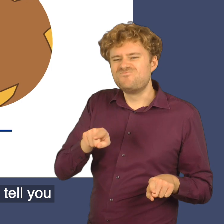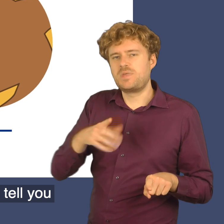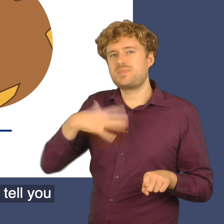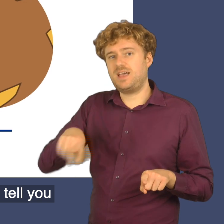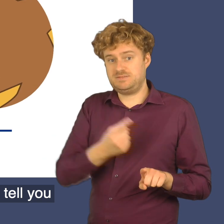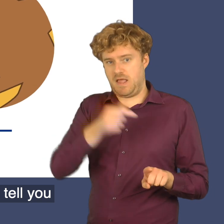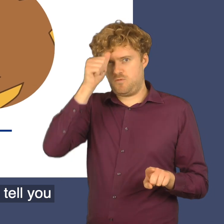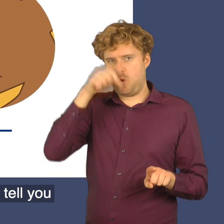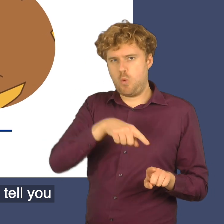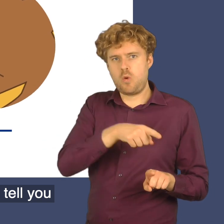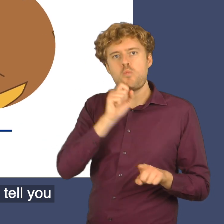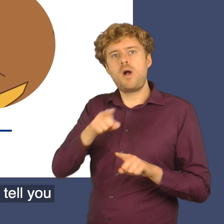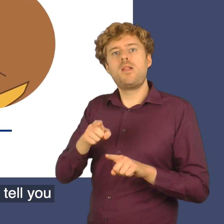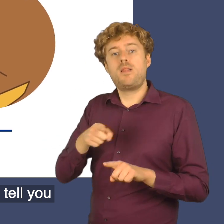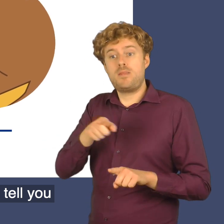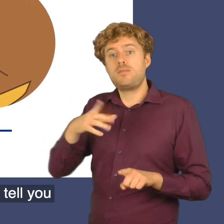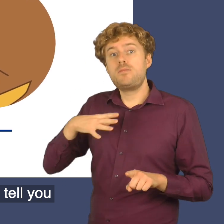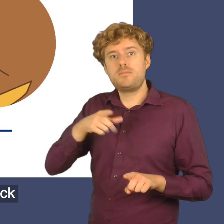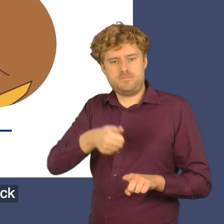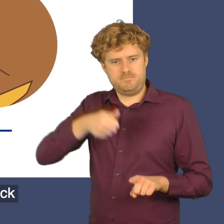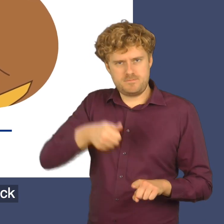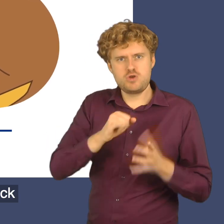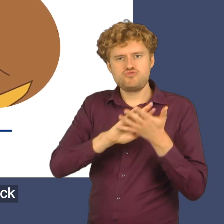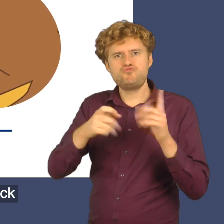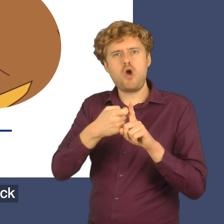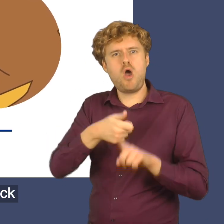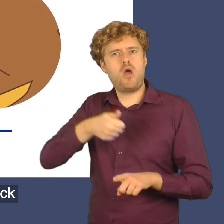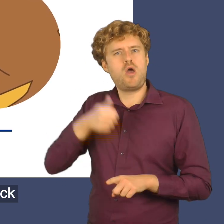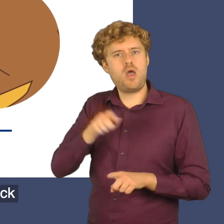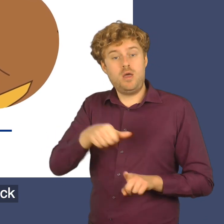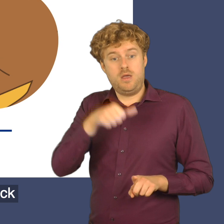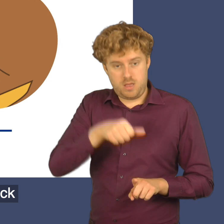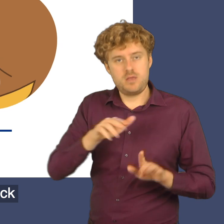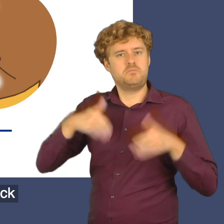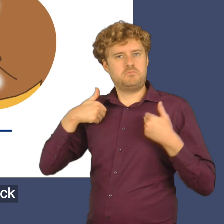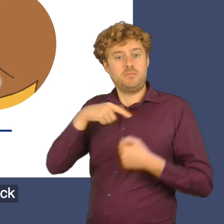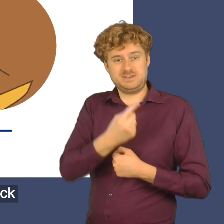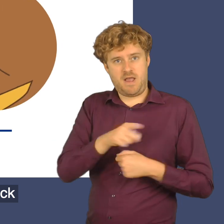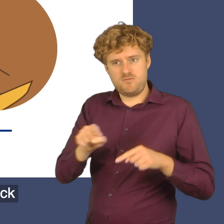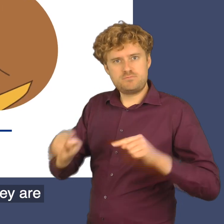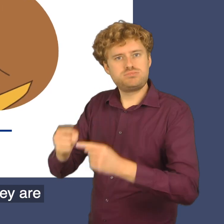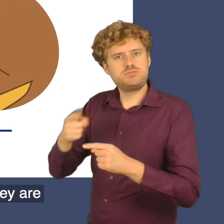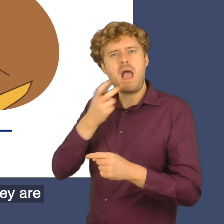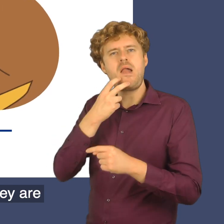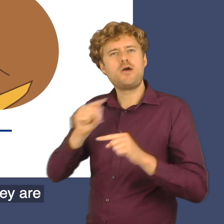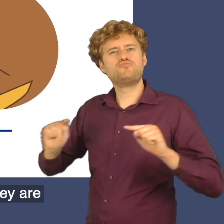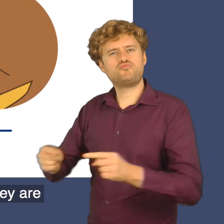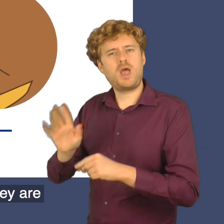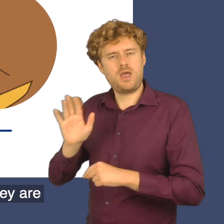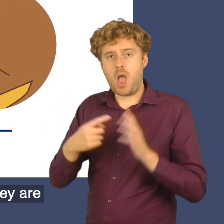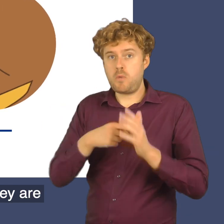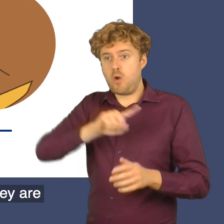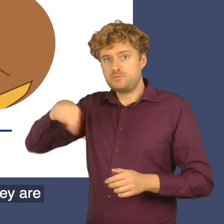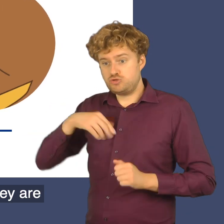needed, the defibrillator will tell you to press the shock button. An automated machine will deliver the shock automatically. Ensure nobody is touching